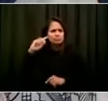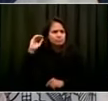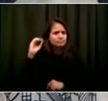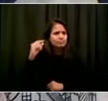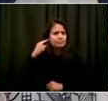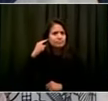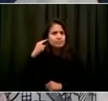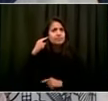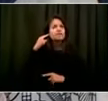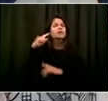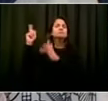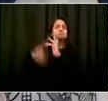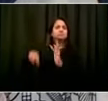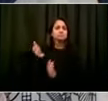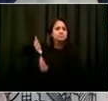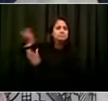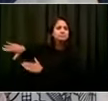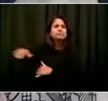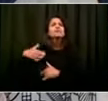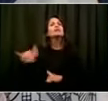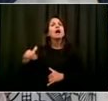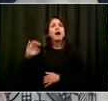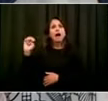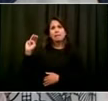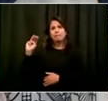from WCBS.